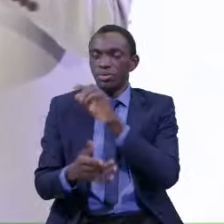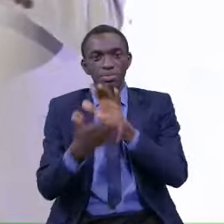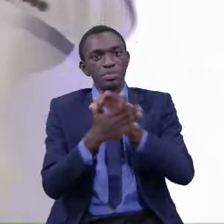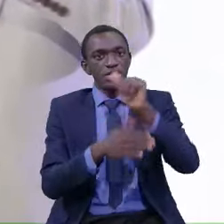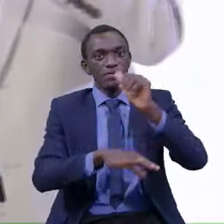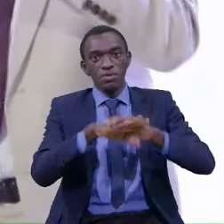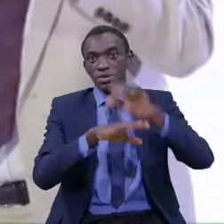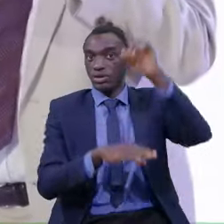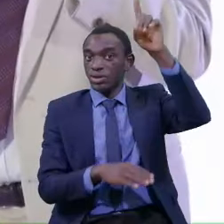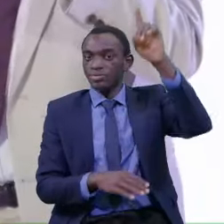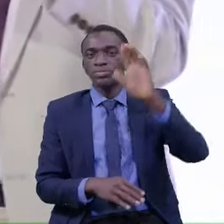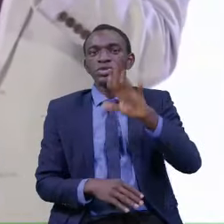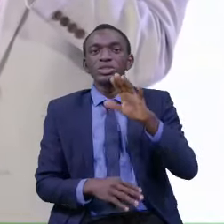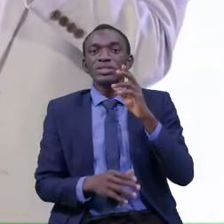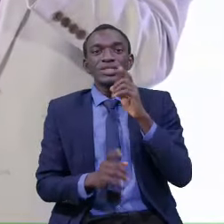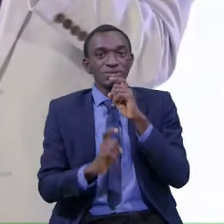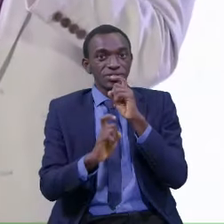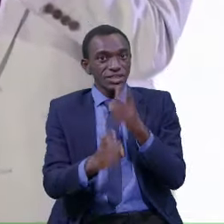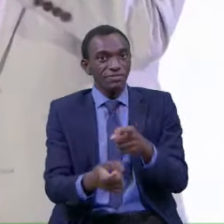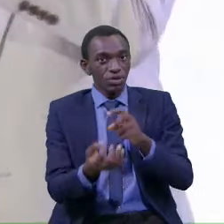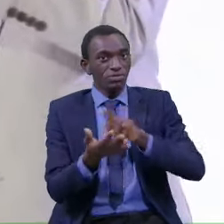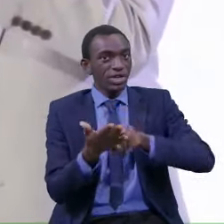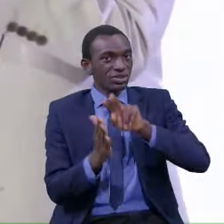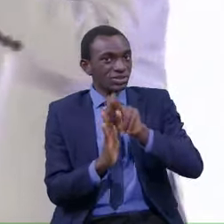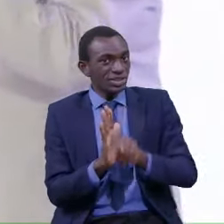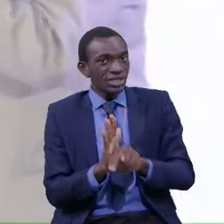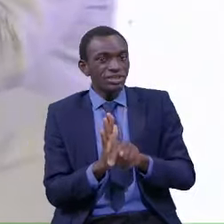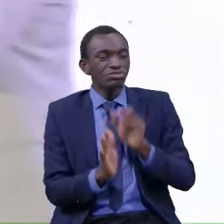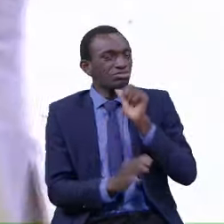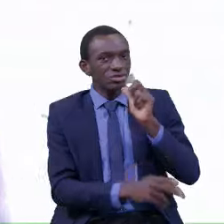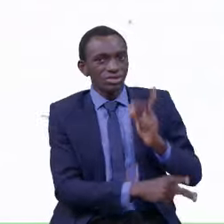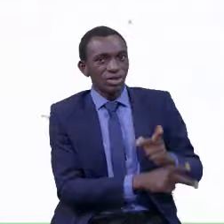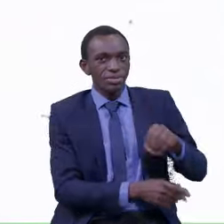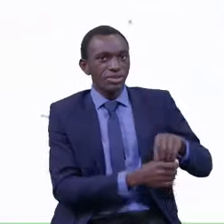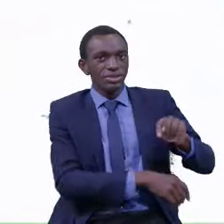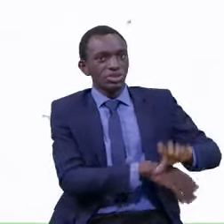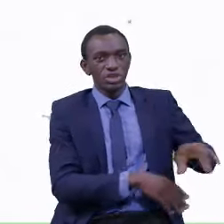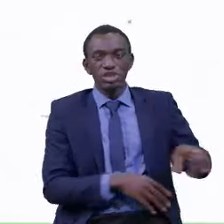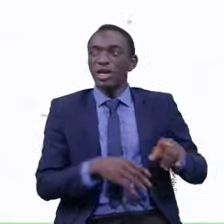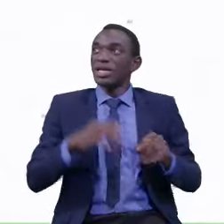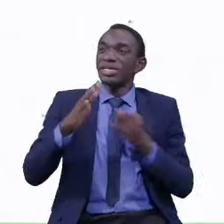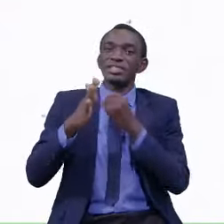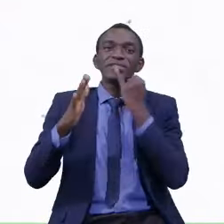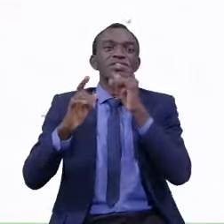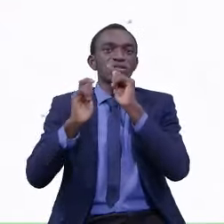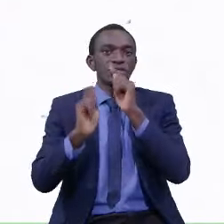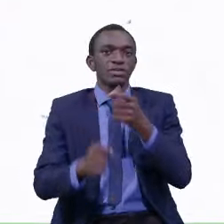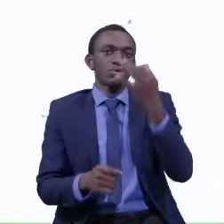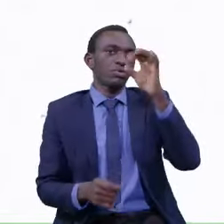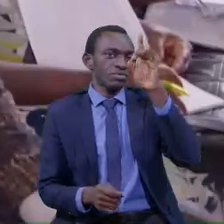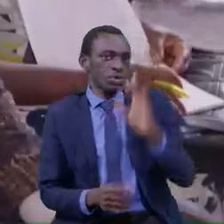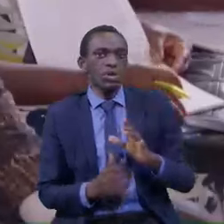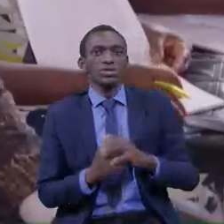of righteousness. We have the gift of salvation. We have the gift of righteousness. And it says, those